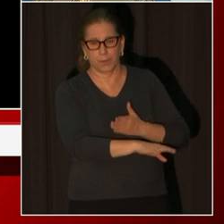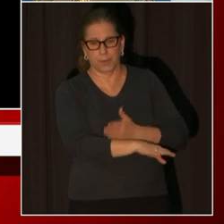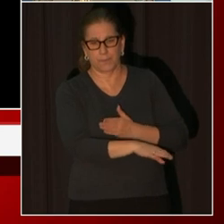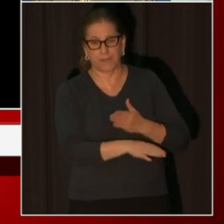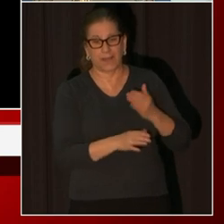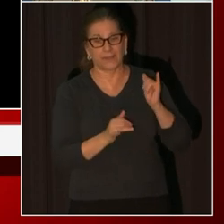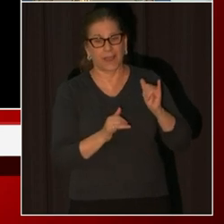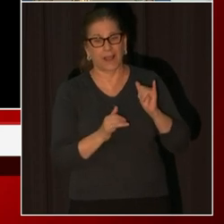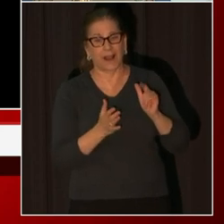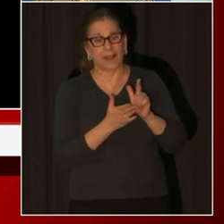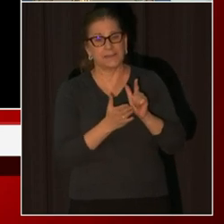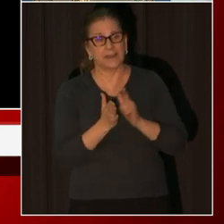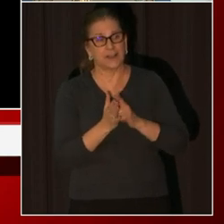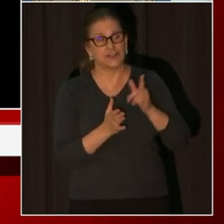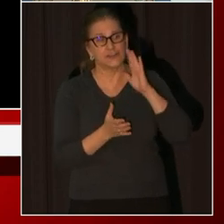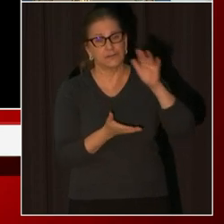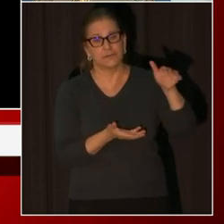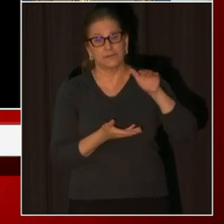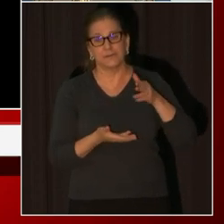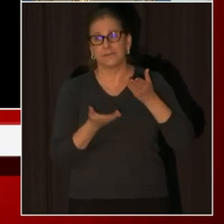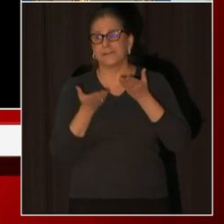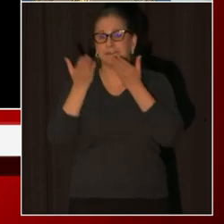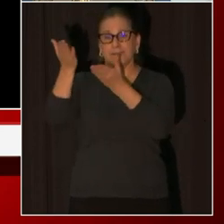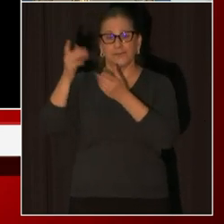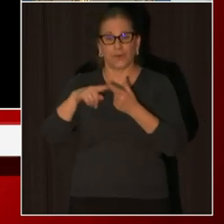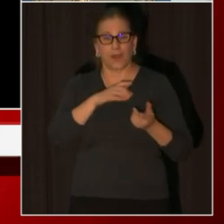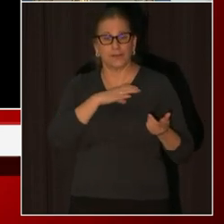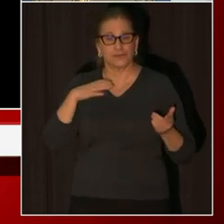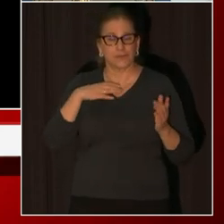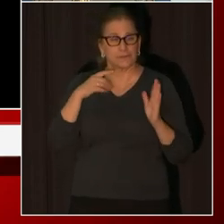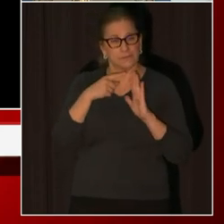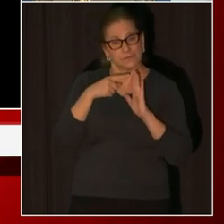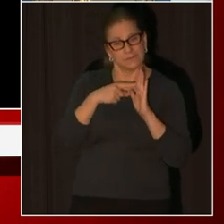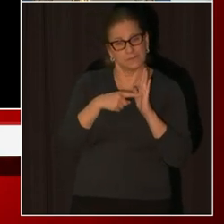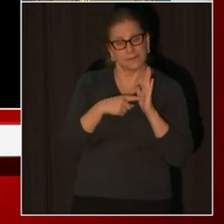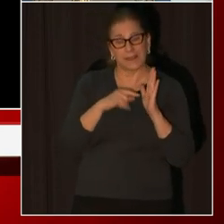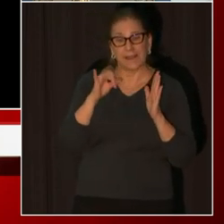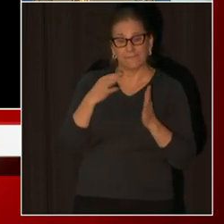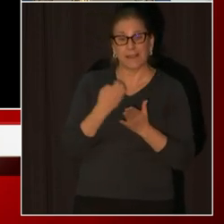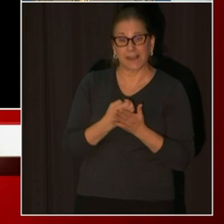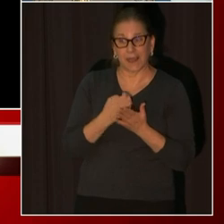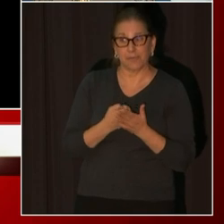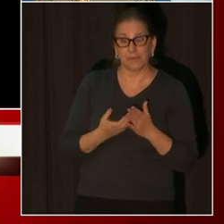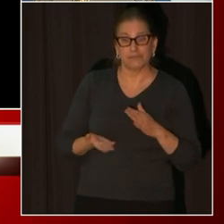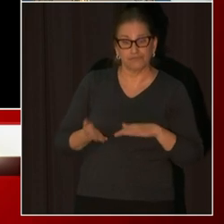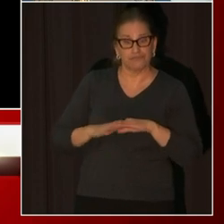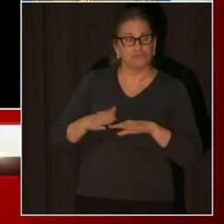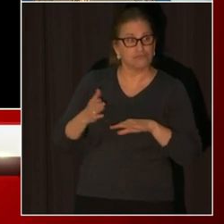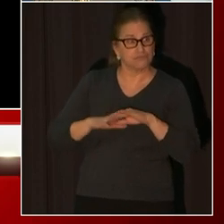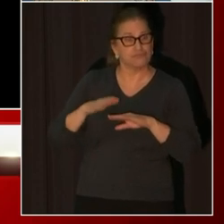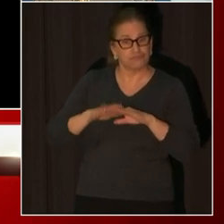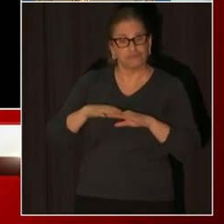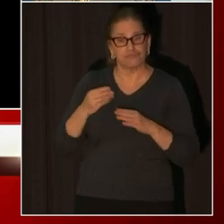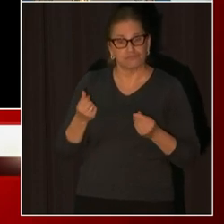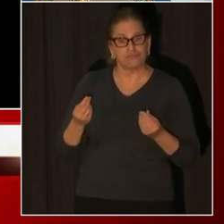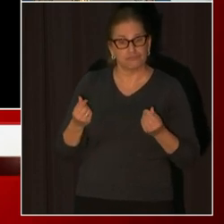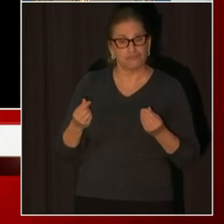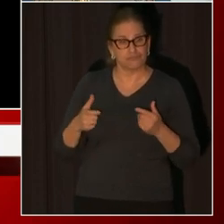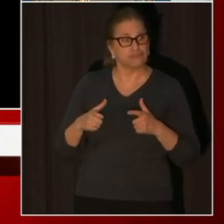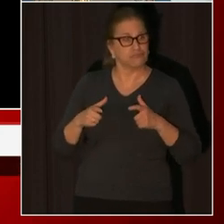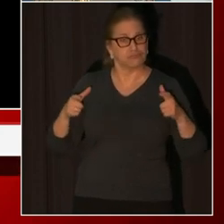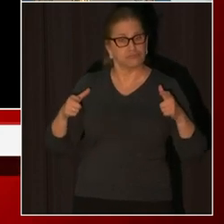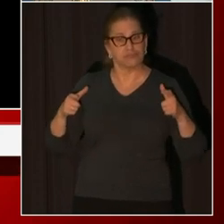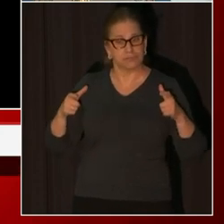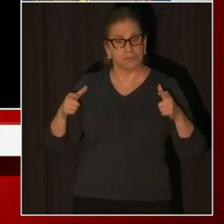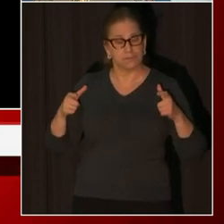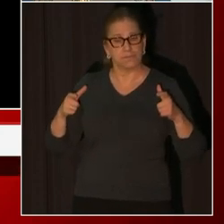it indicates that if our economic indicators improve and improve vastly, that we will first revisit